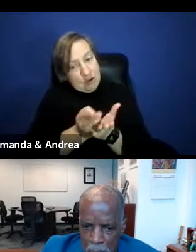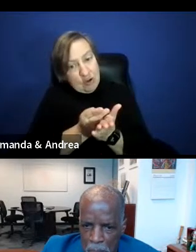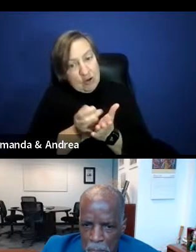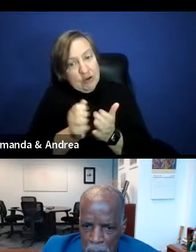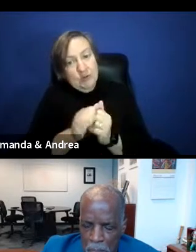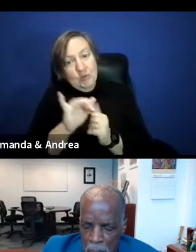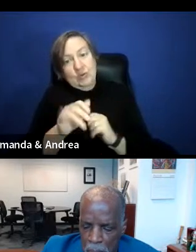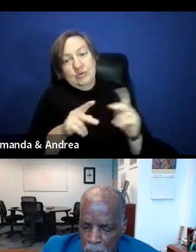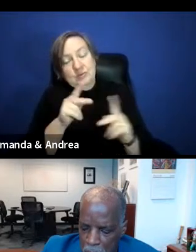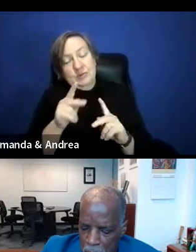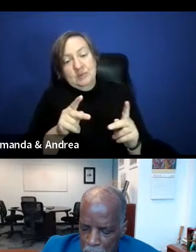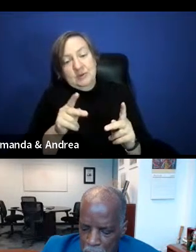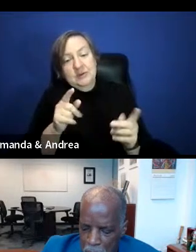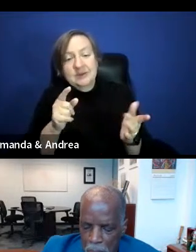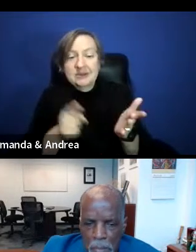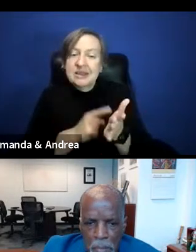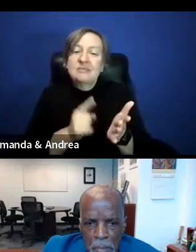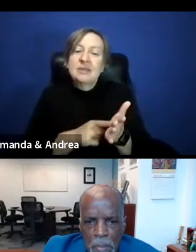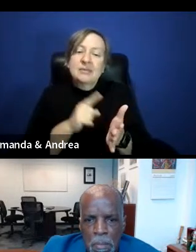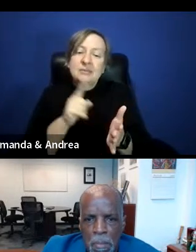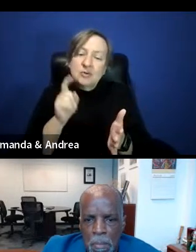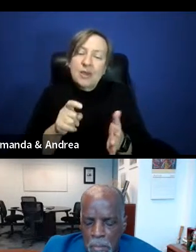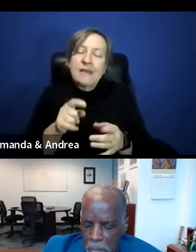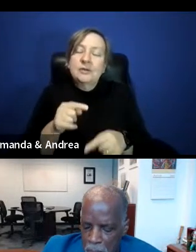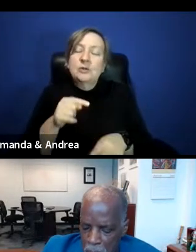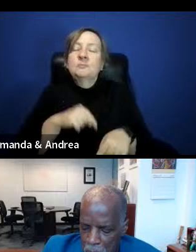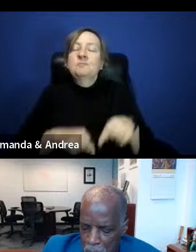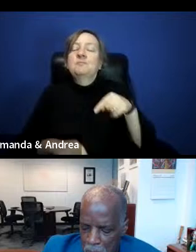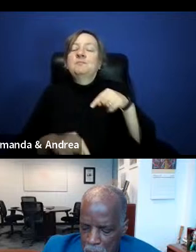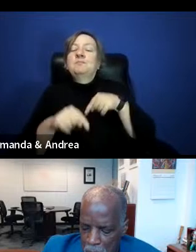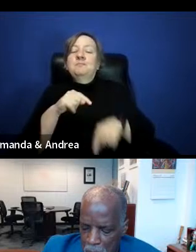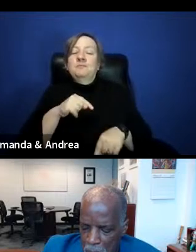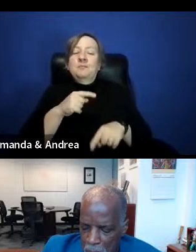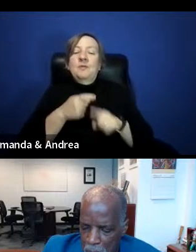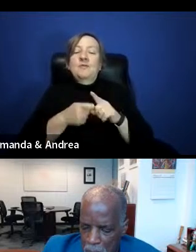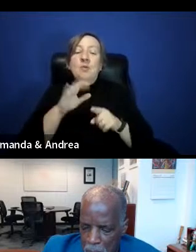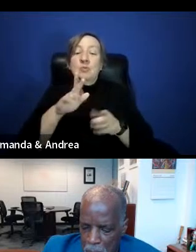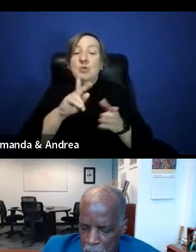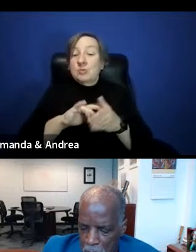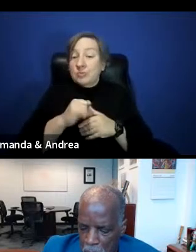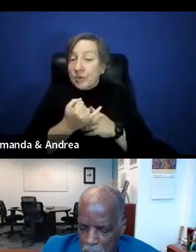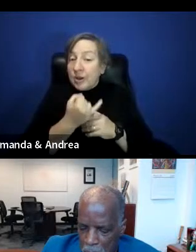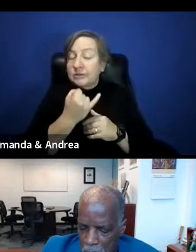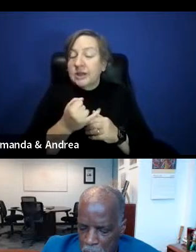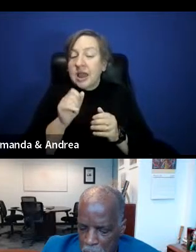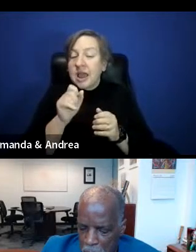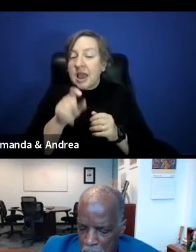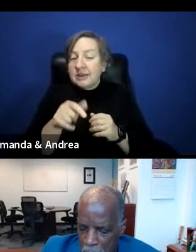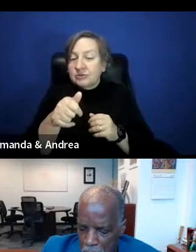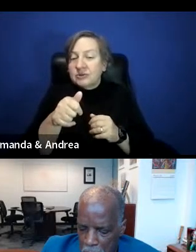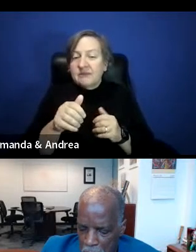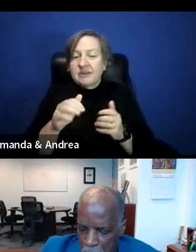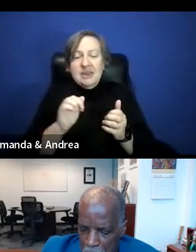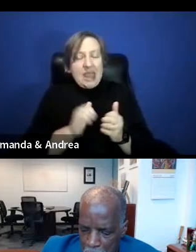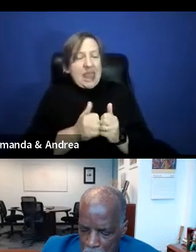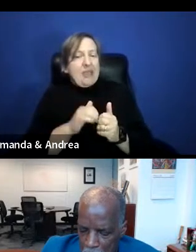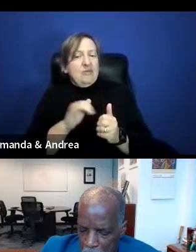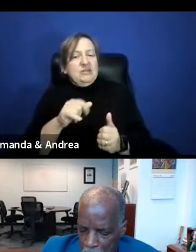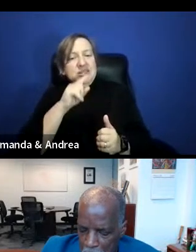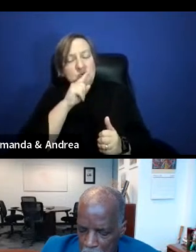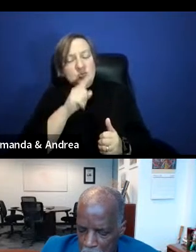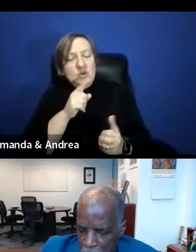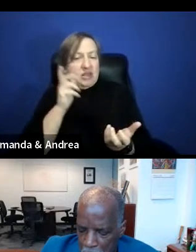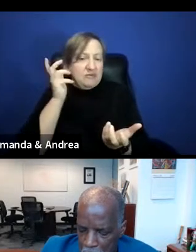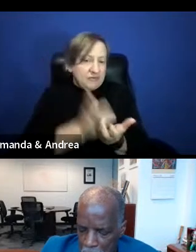them. And sometimes you have to step back from your project and ask yourself, how does this really fits